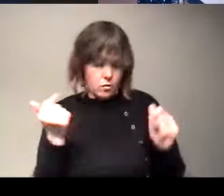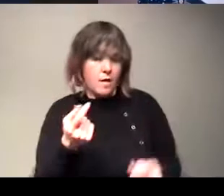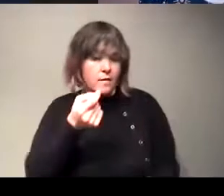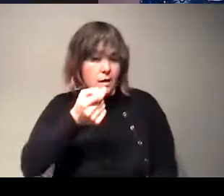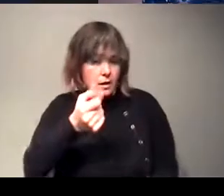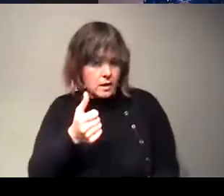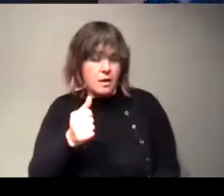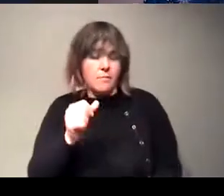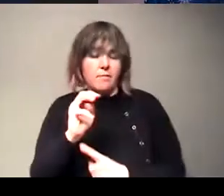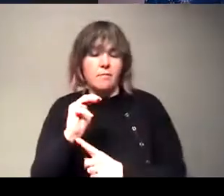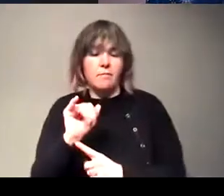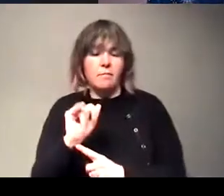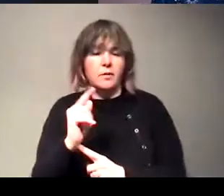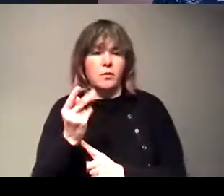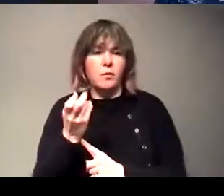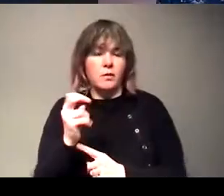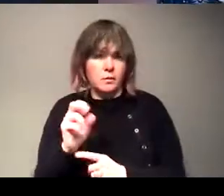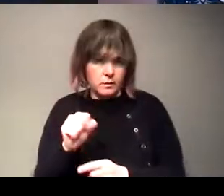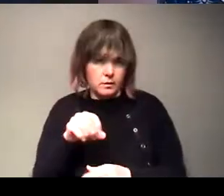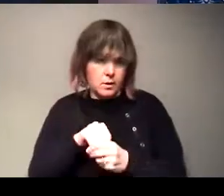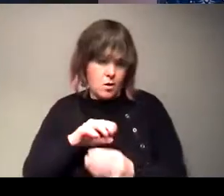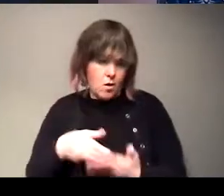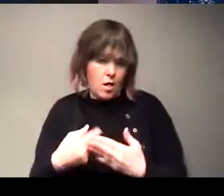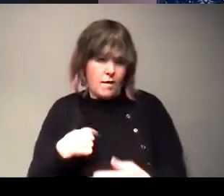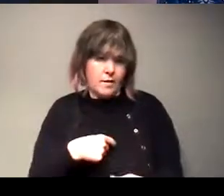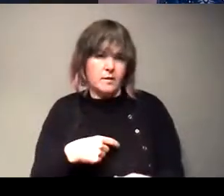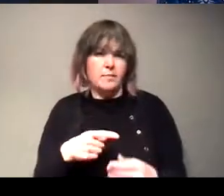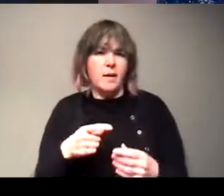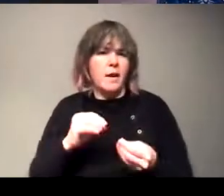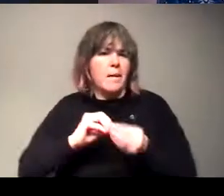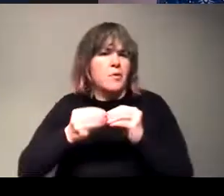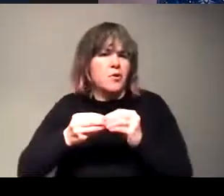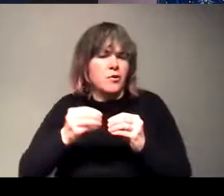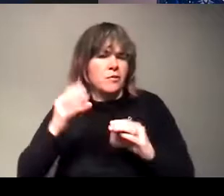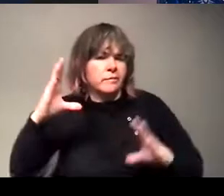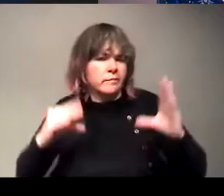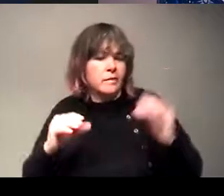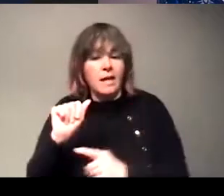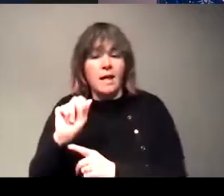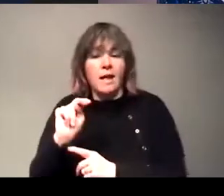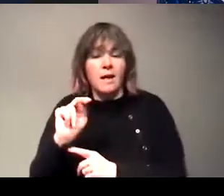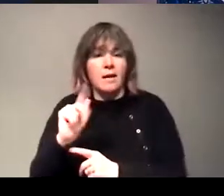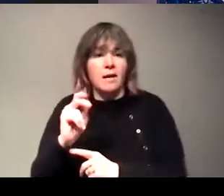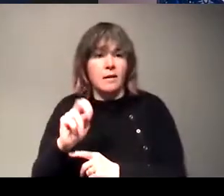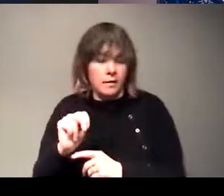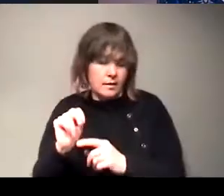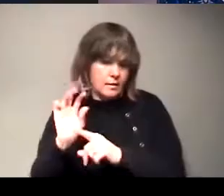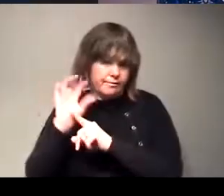bit of midichlorians in us. It's just the concentration is high. And Anakin Skywalker, we know, was off the